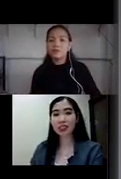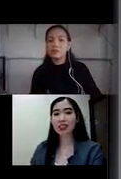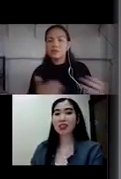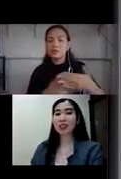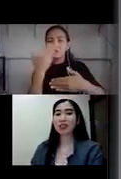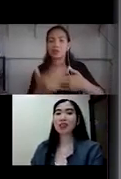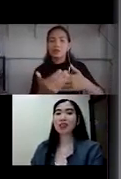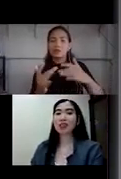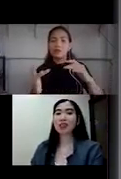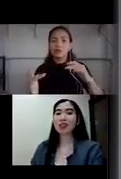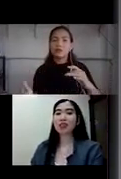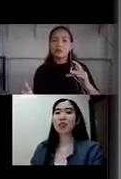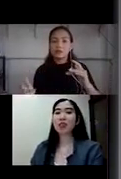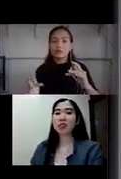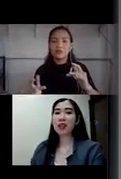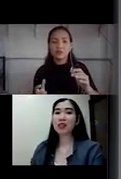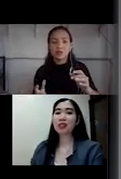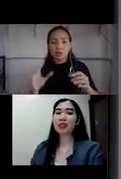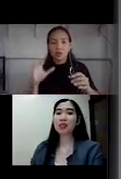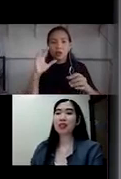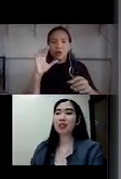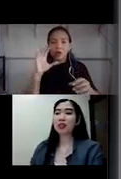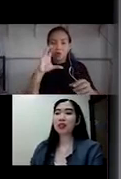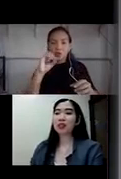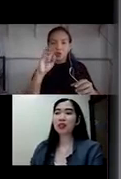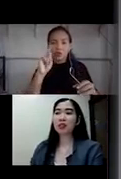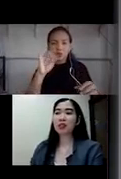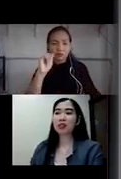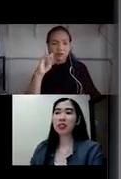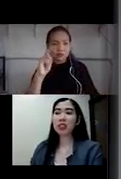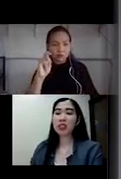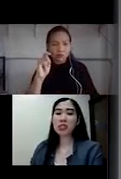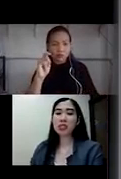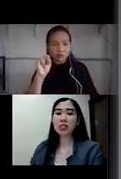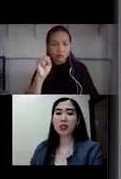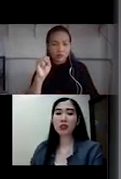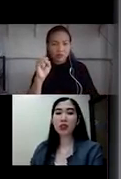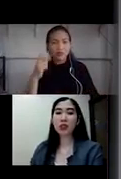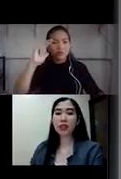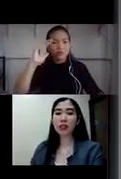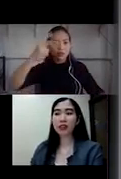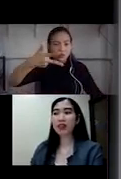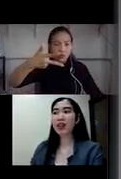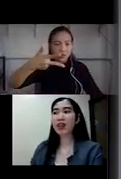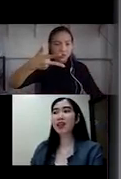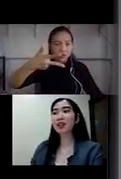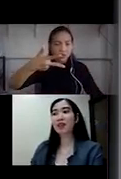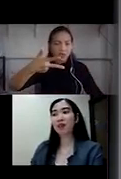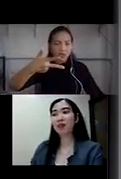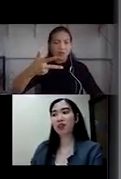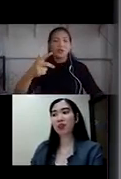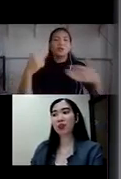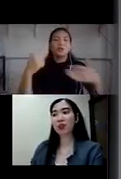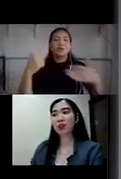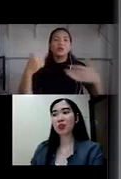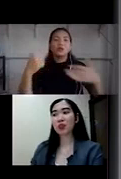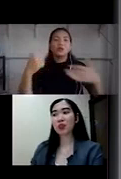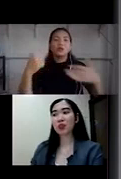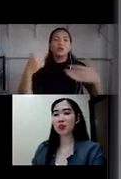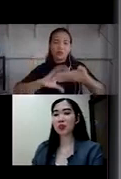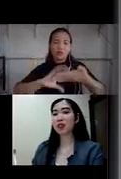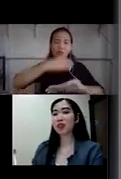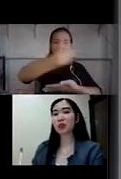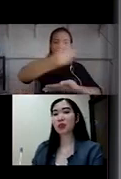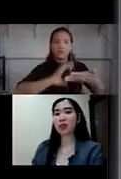Contacts, Google Contacts. Itong third is the Google Calendar. And the fourth one is my